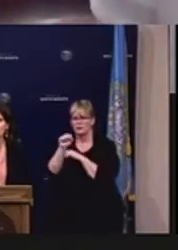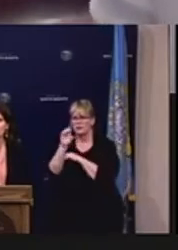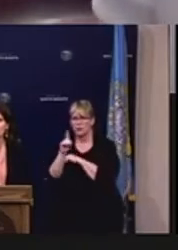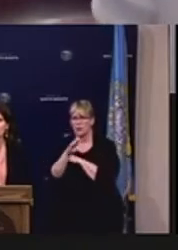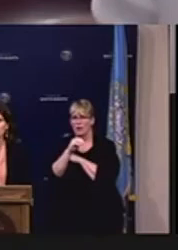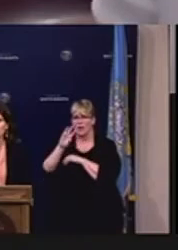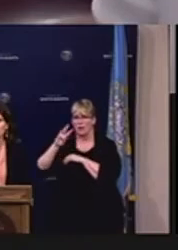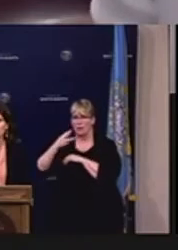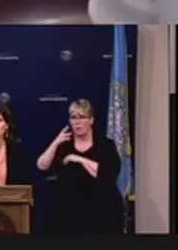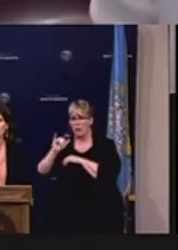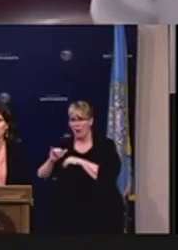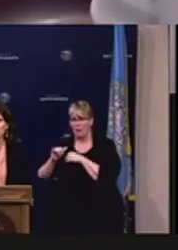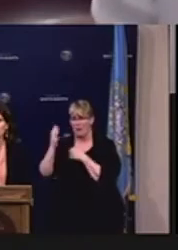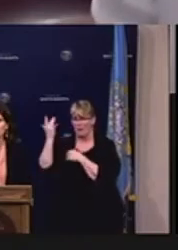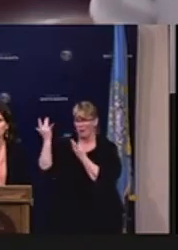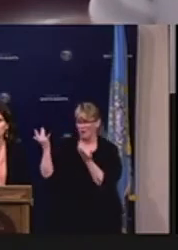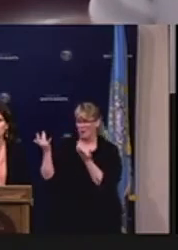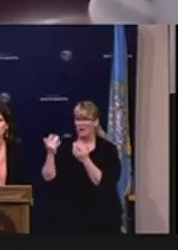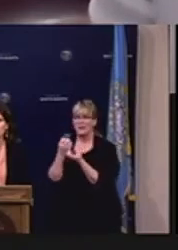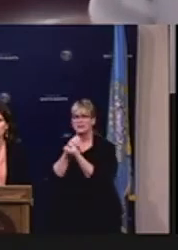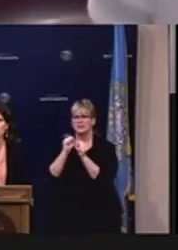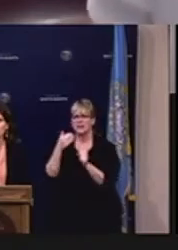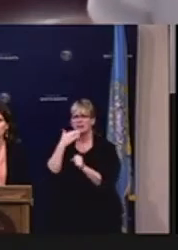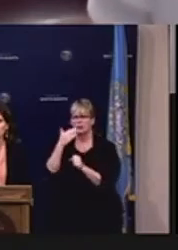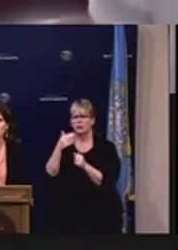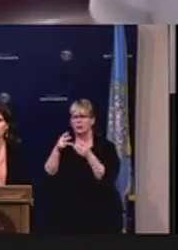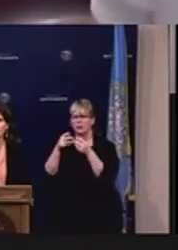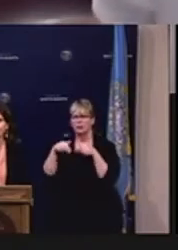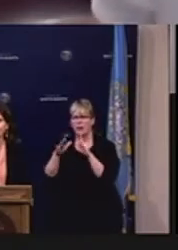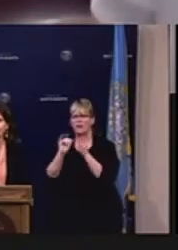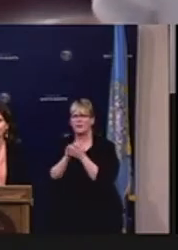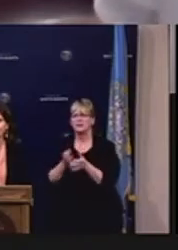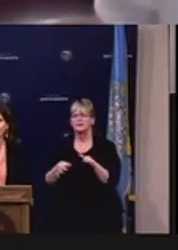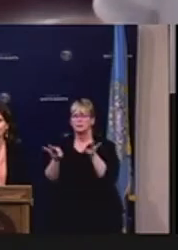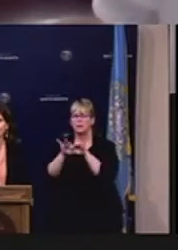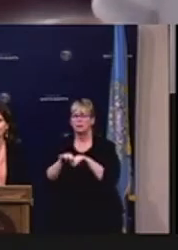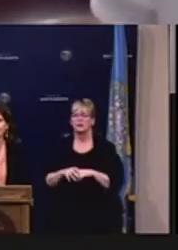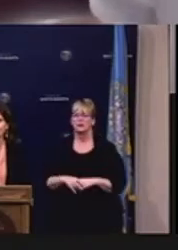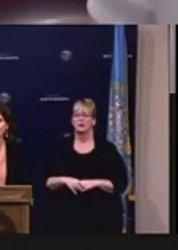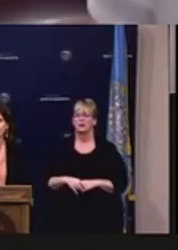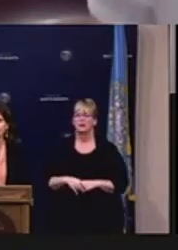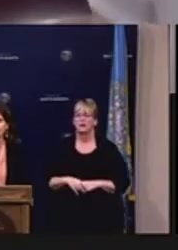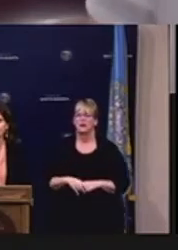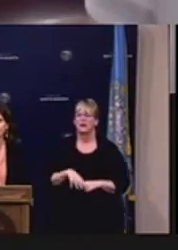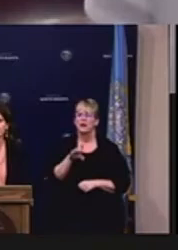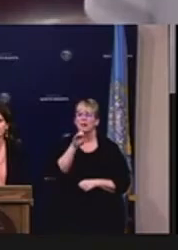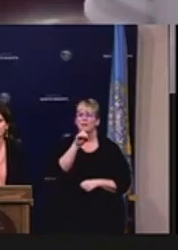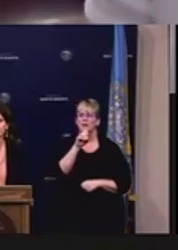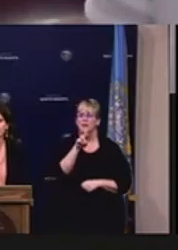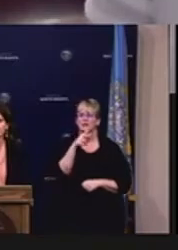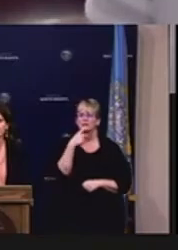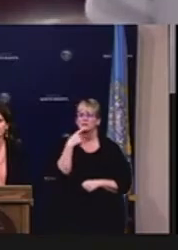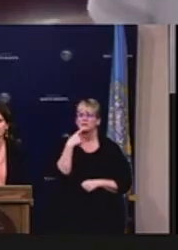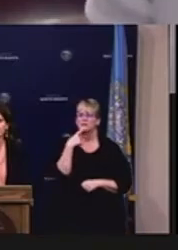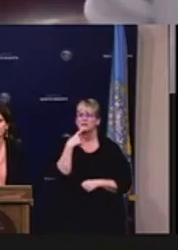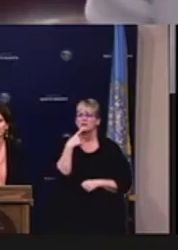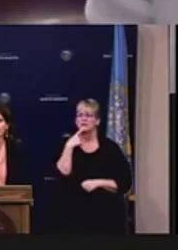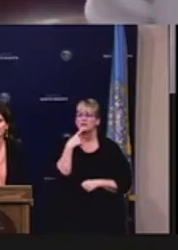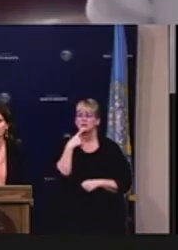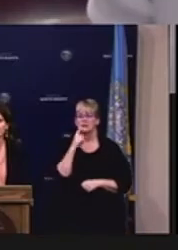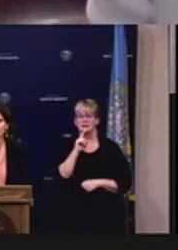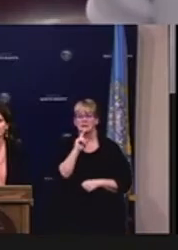and how we're doing it in a safe way, I think is important. And then it's always at the end of the day, the individual